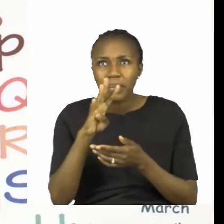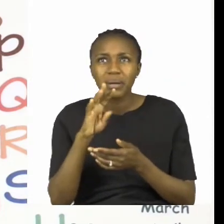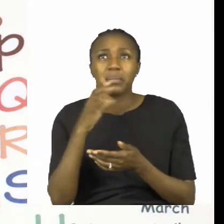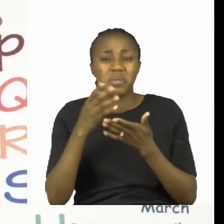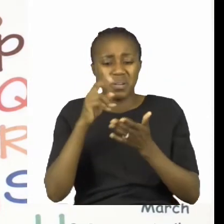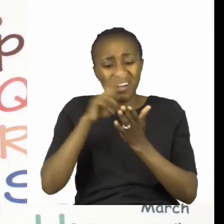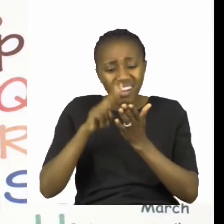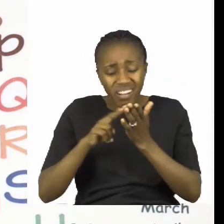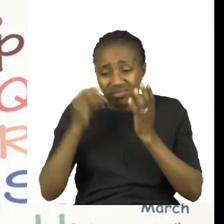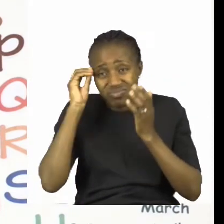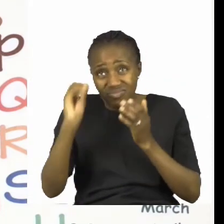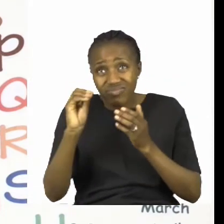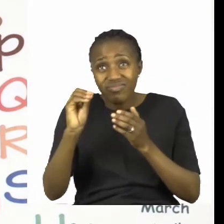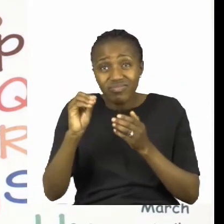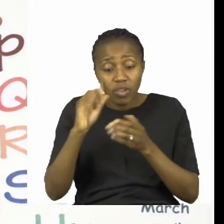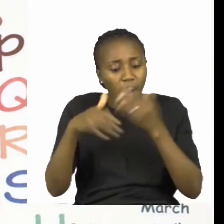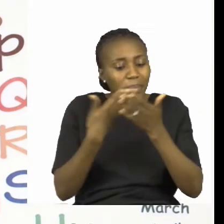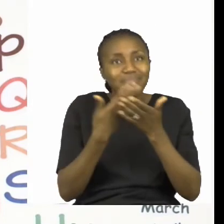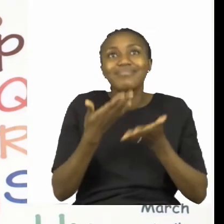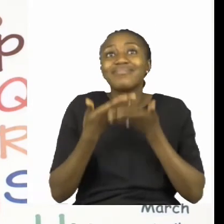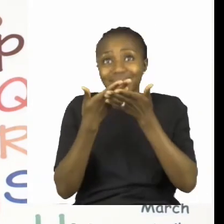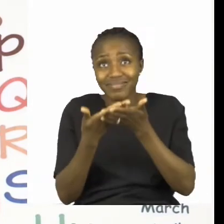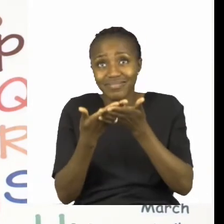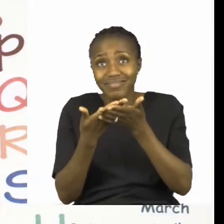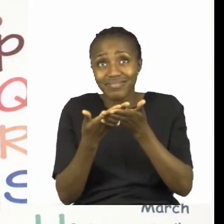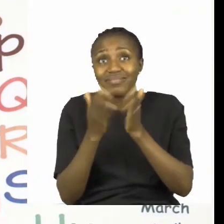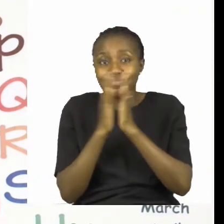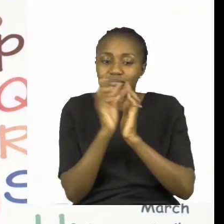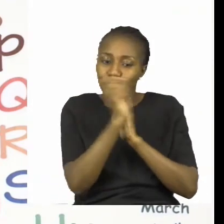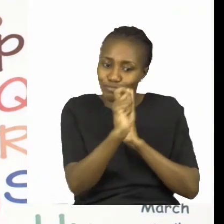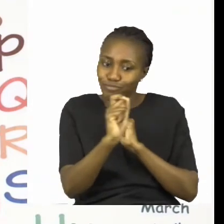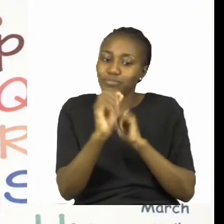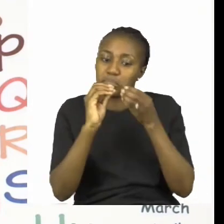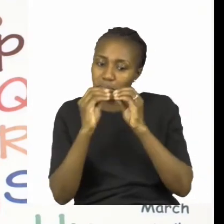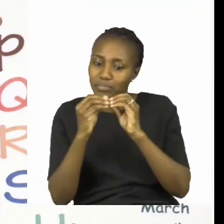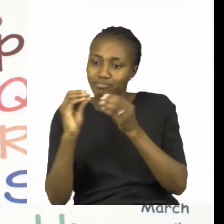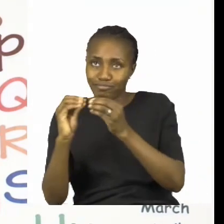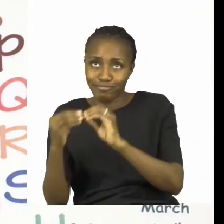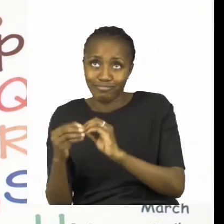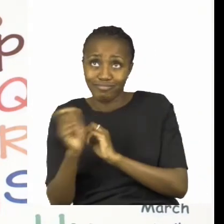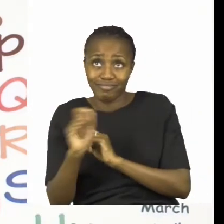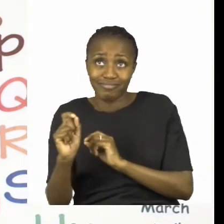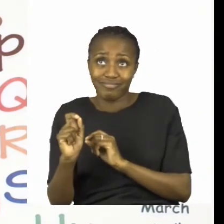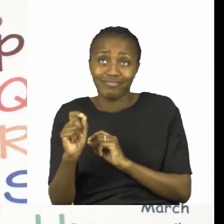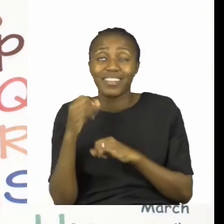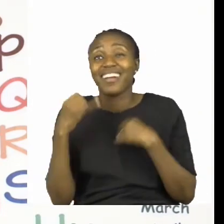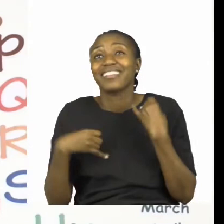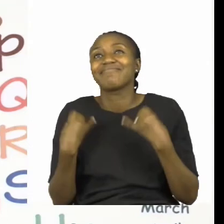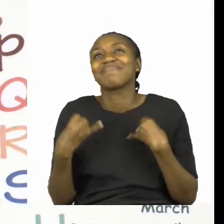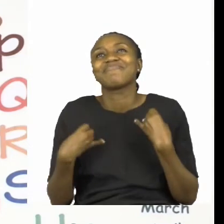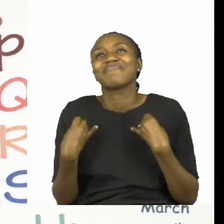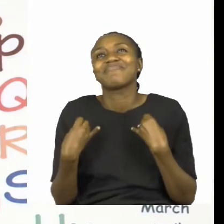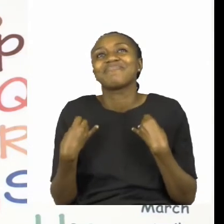them. And don't forget to fill in the boxes and then put your answer at the end. Have fun with